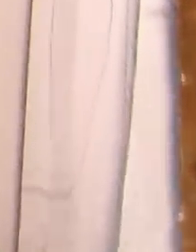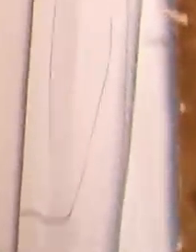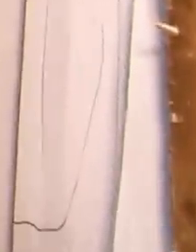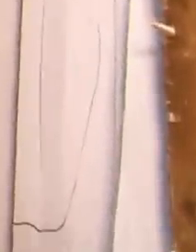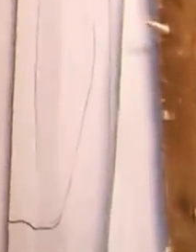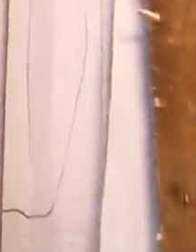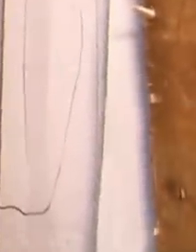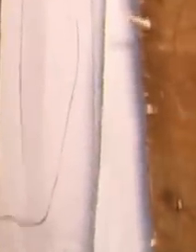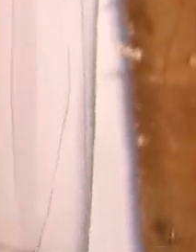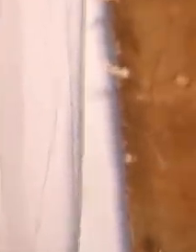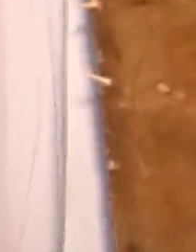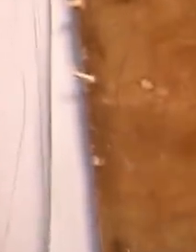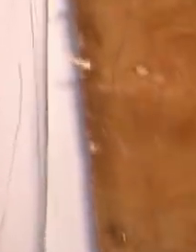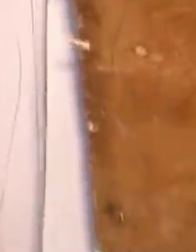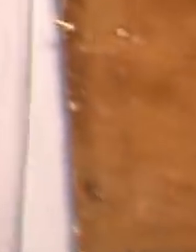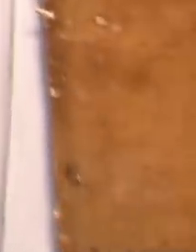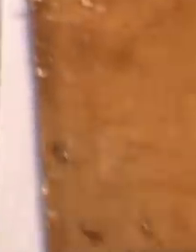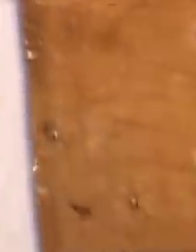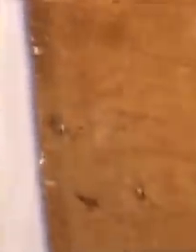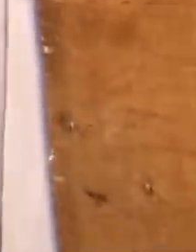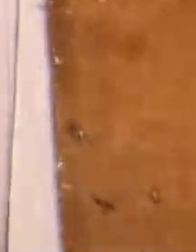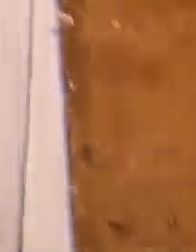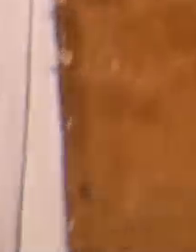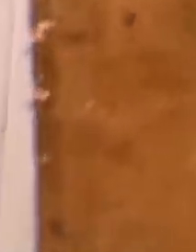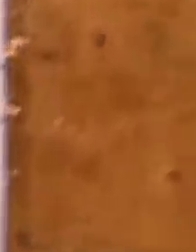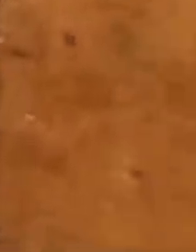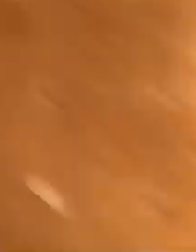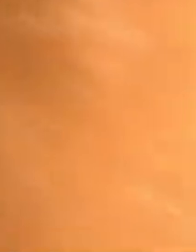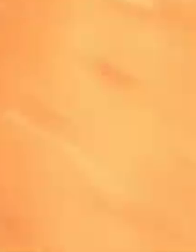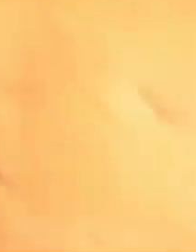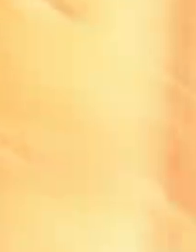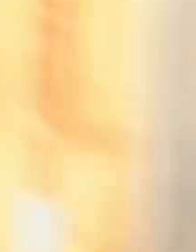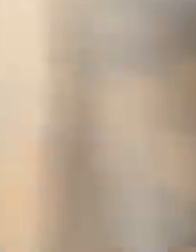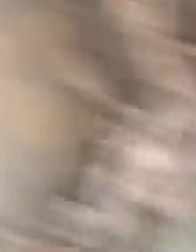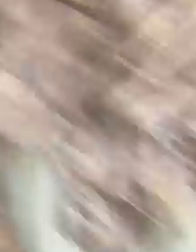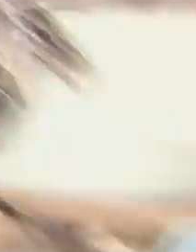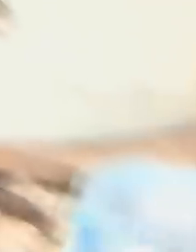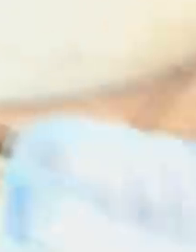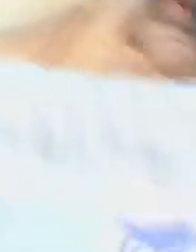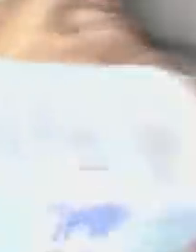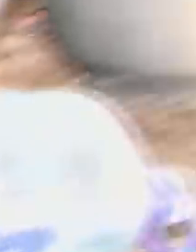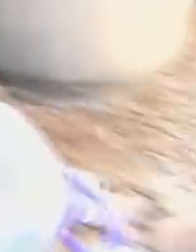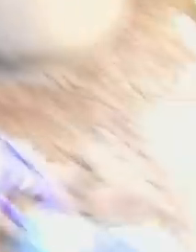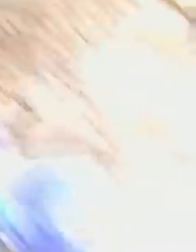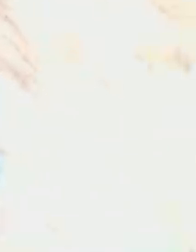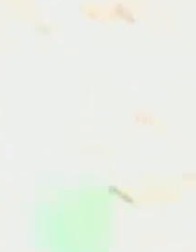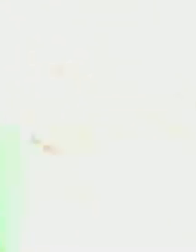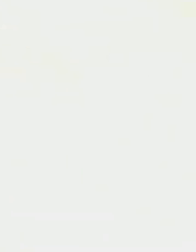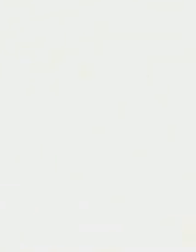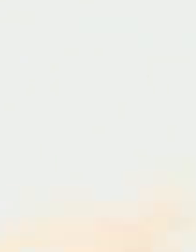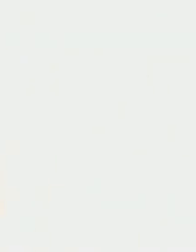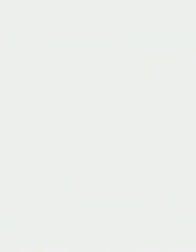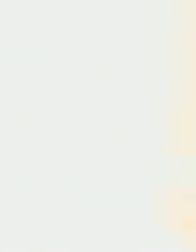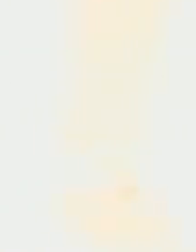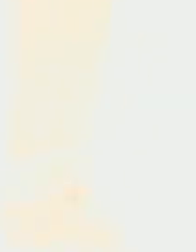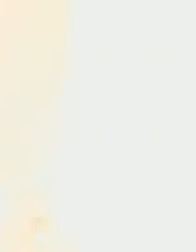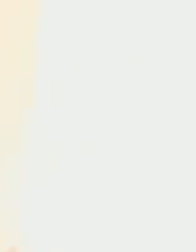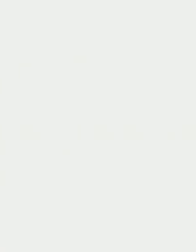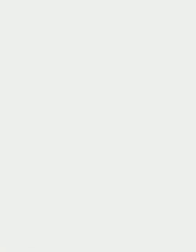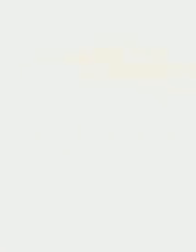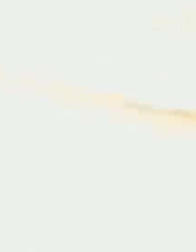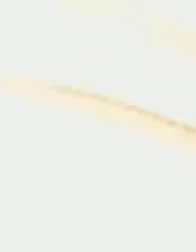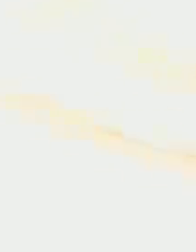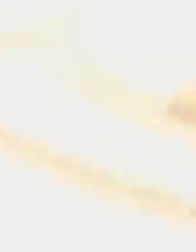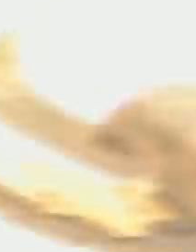their furniture. Will it be taken to a place where they can access it again, or will it be destroyed? I see